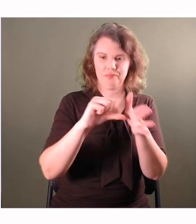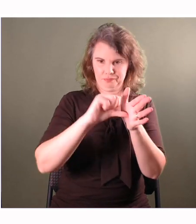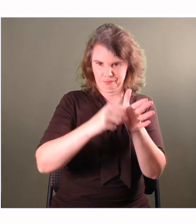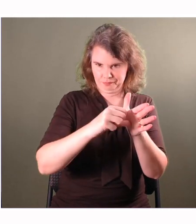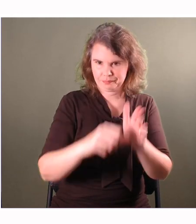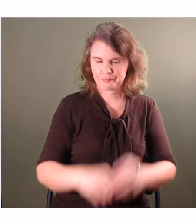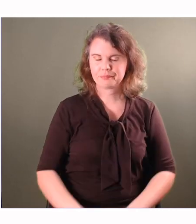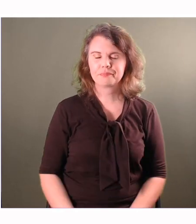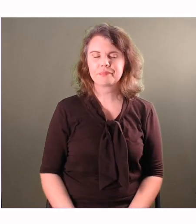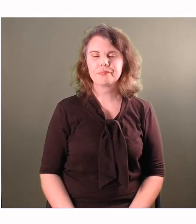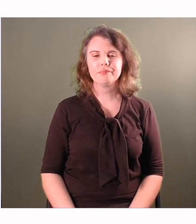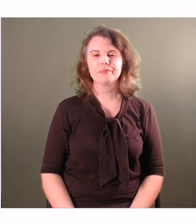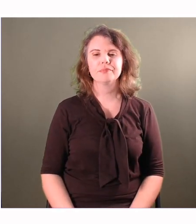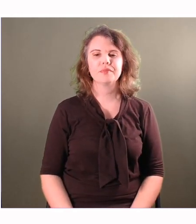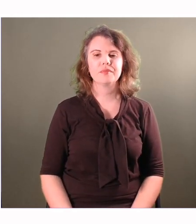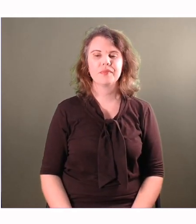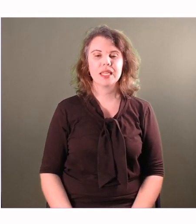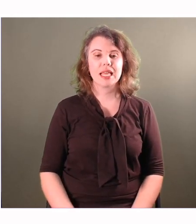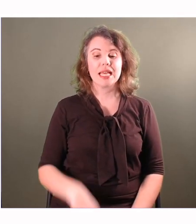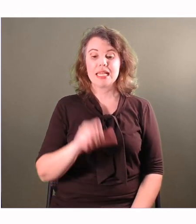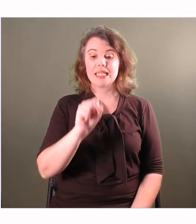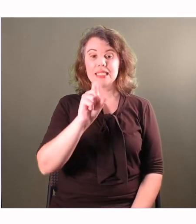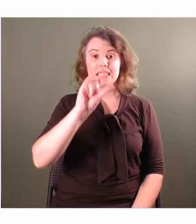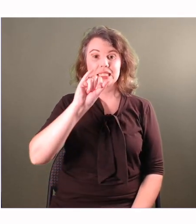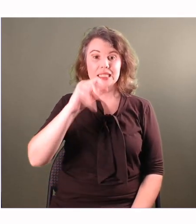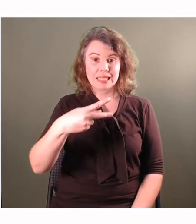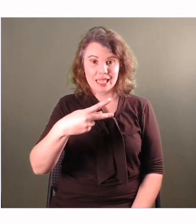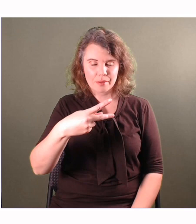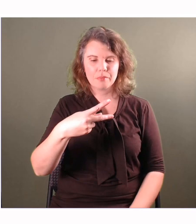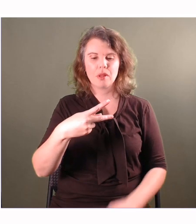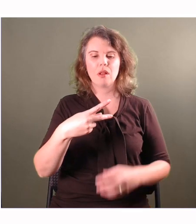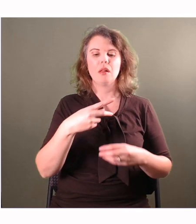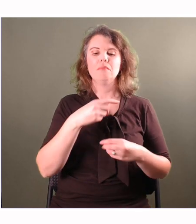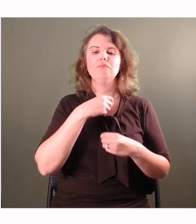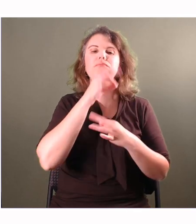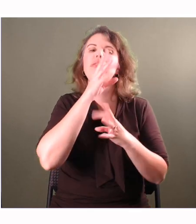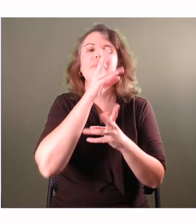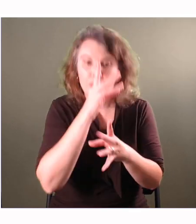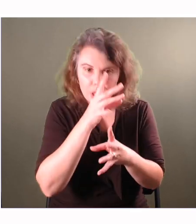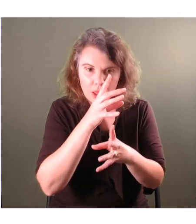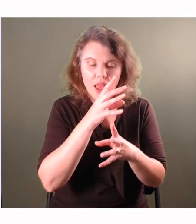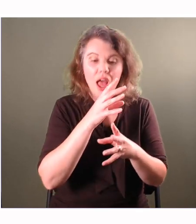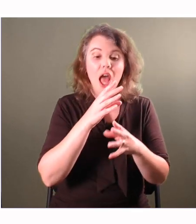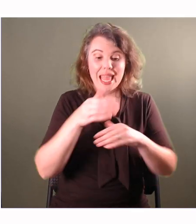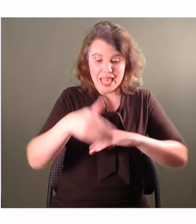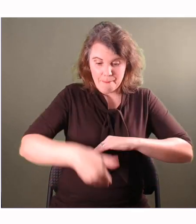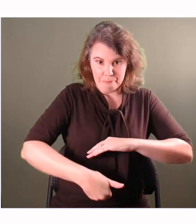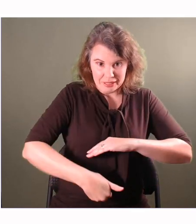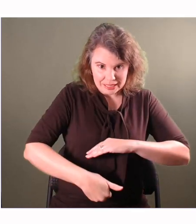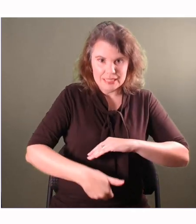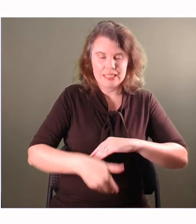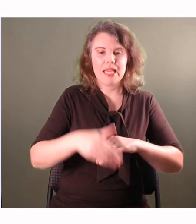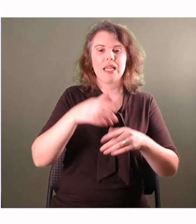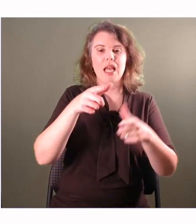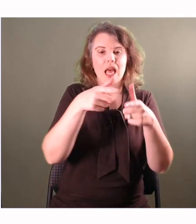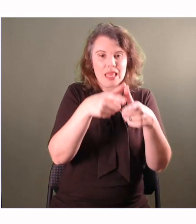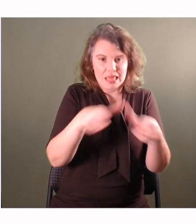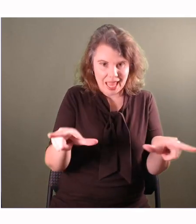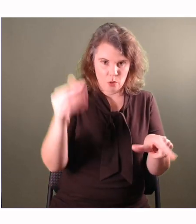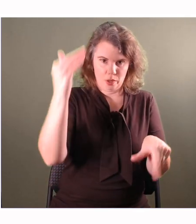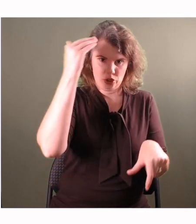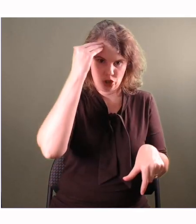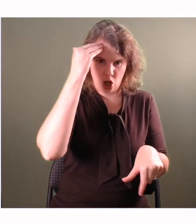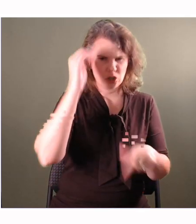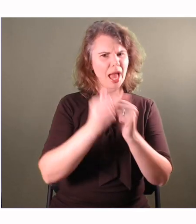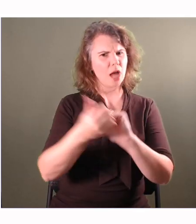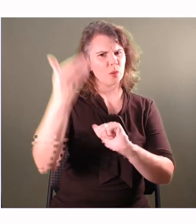this. So slips reveal implicit phonotactic knowledge. How do we know this? Because of something